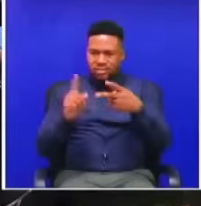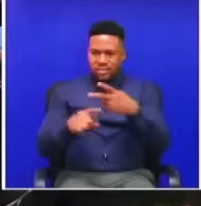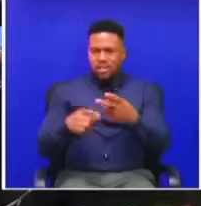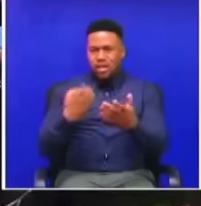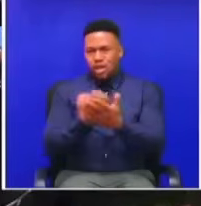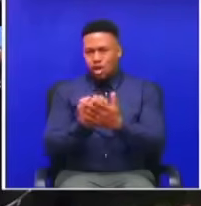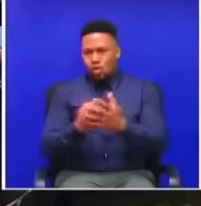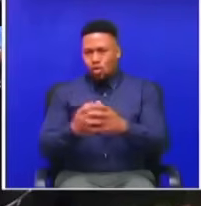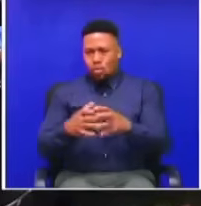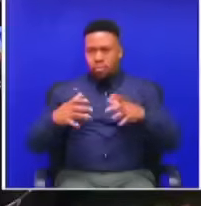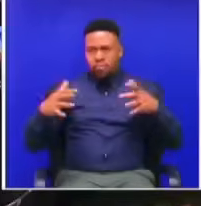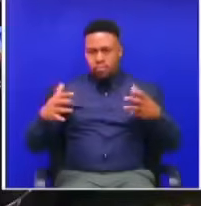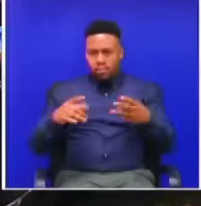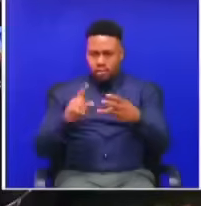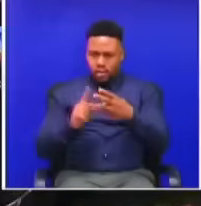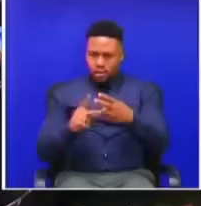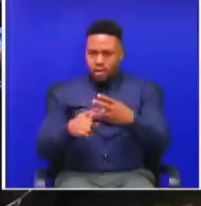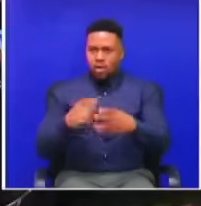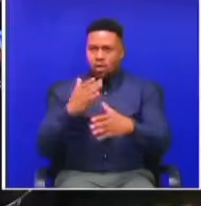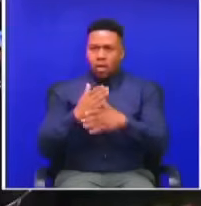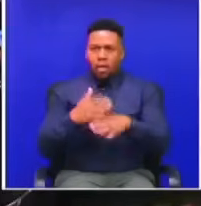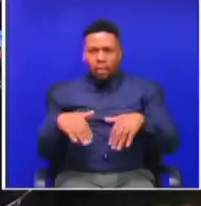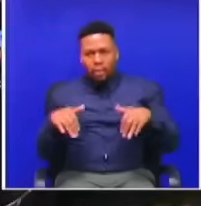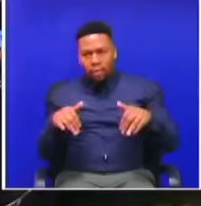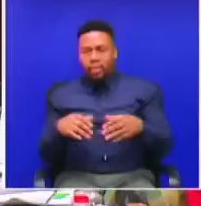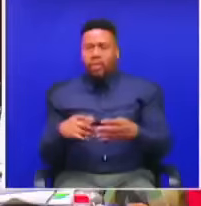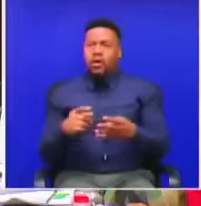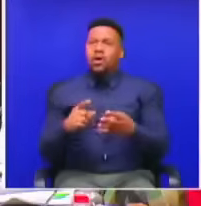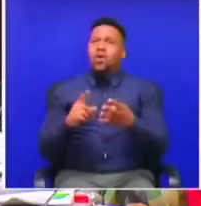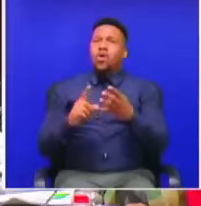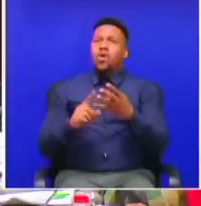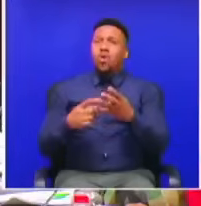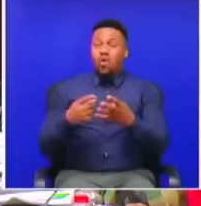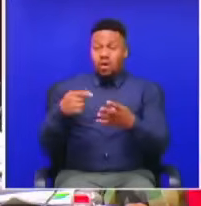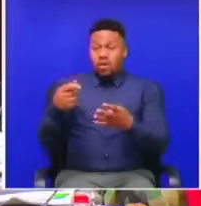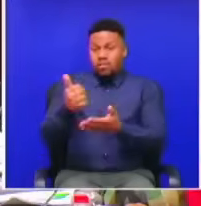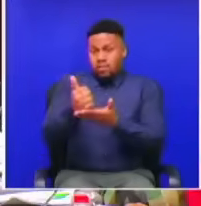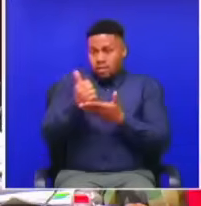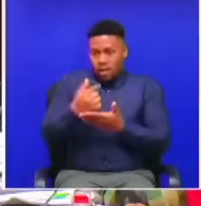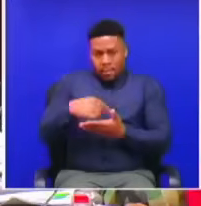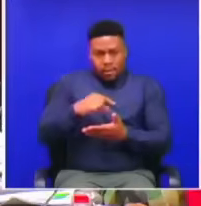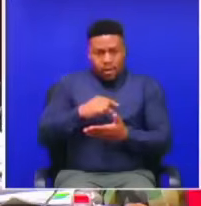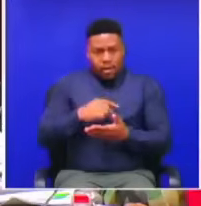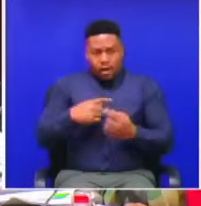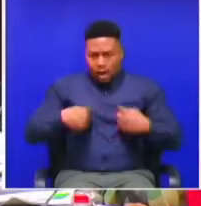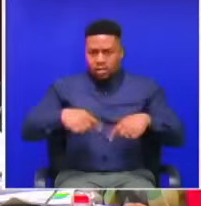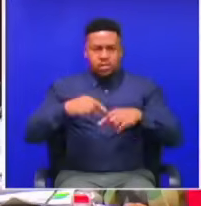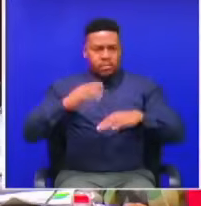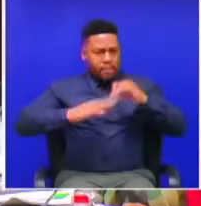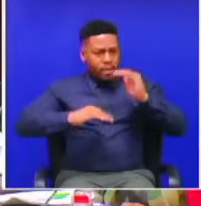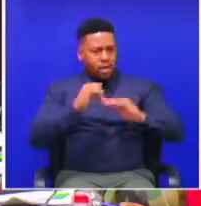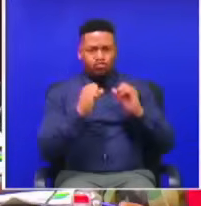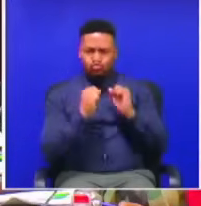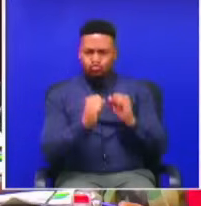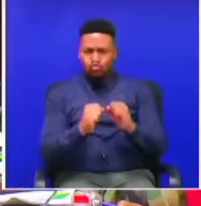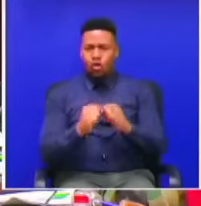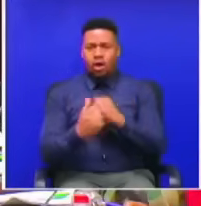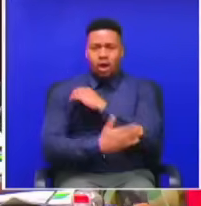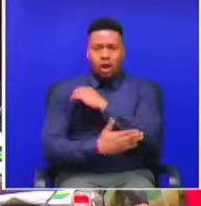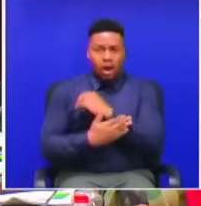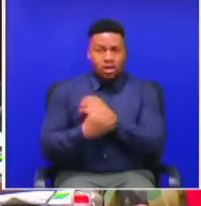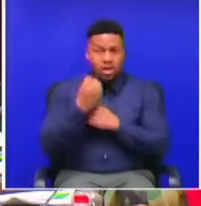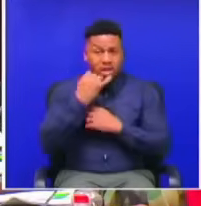living, and building a capable state. If not, what is the position in this regard? If so, what are the